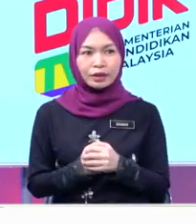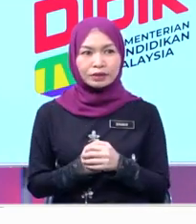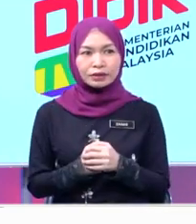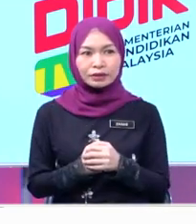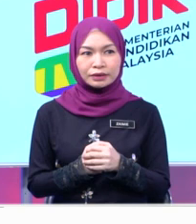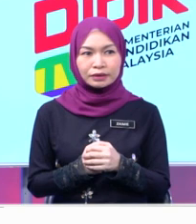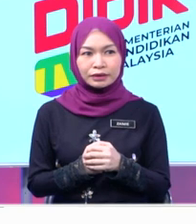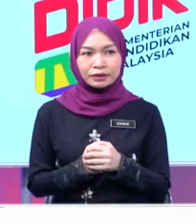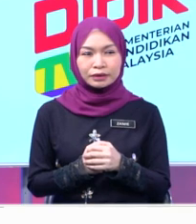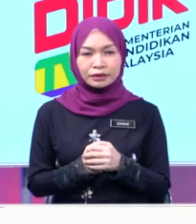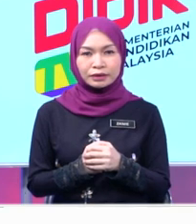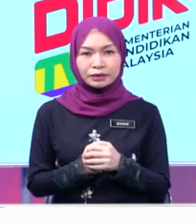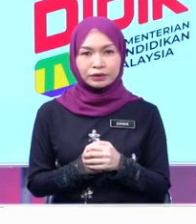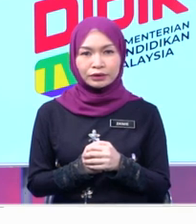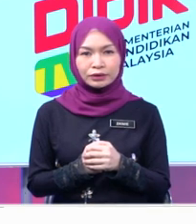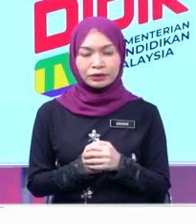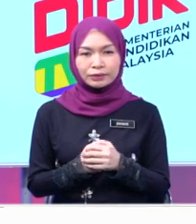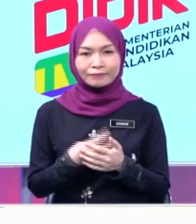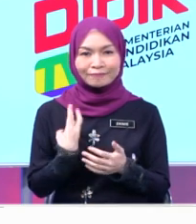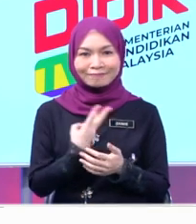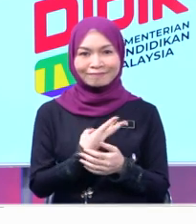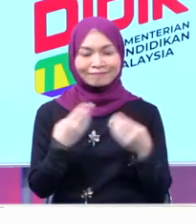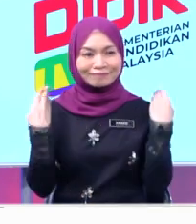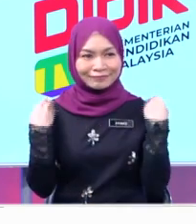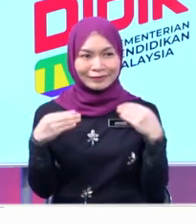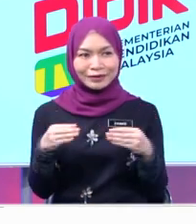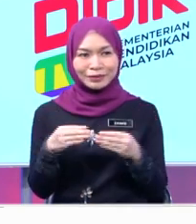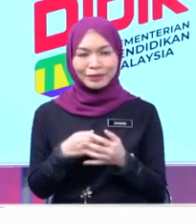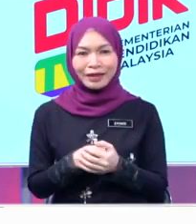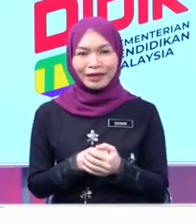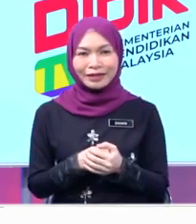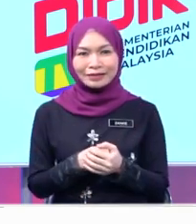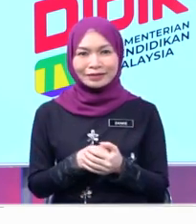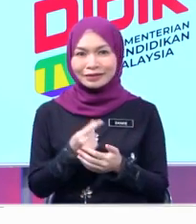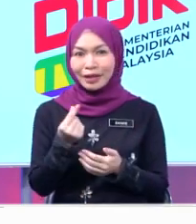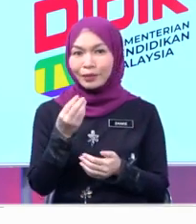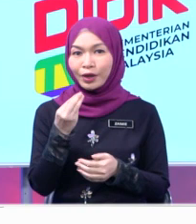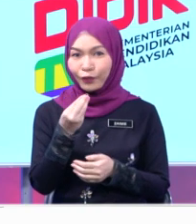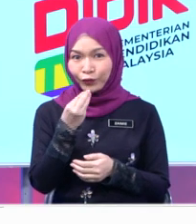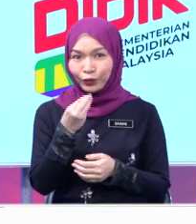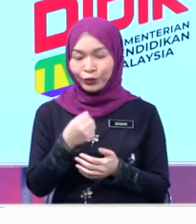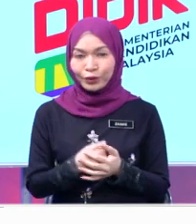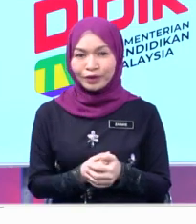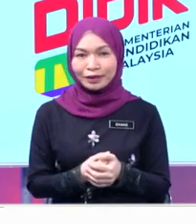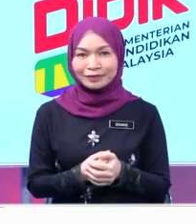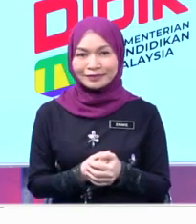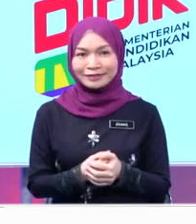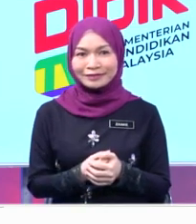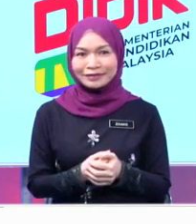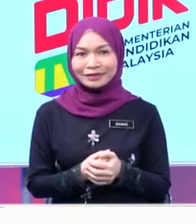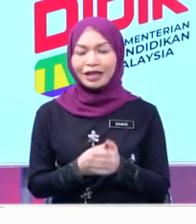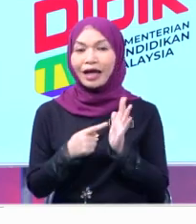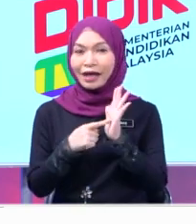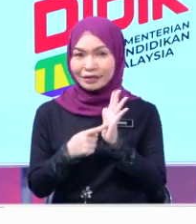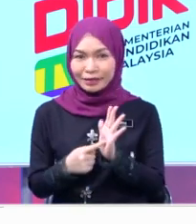we buy will be easy to grow ourselves. For example, what's your example? My